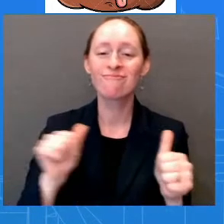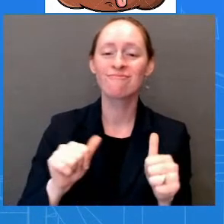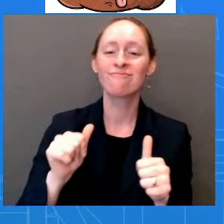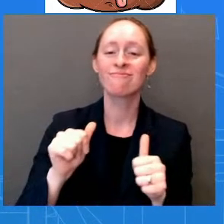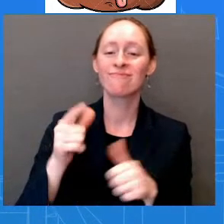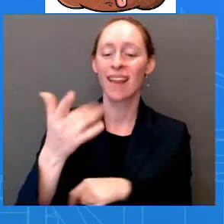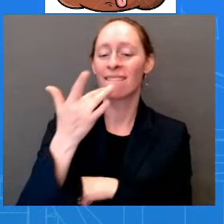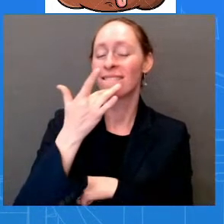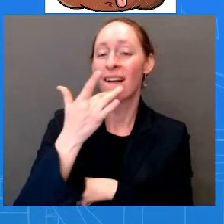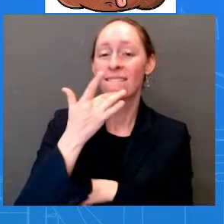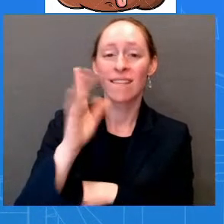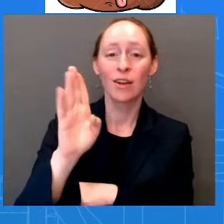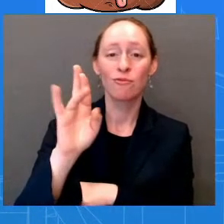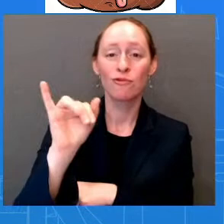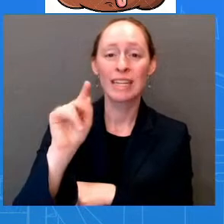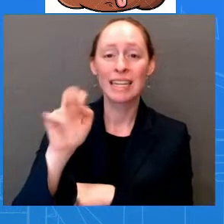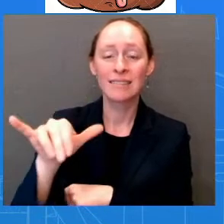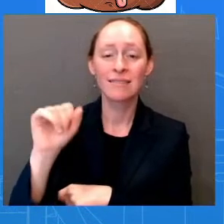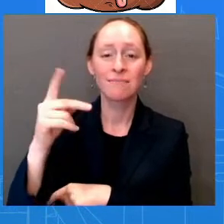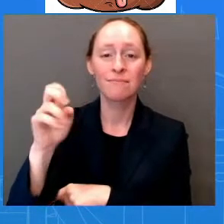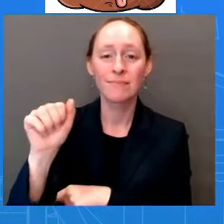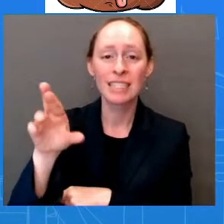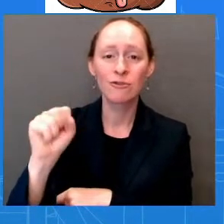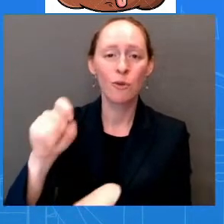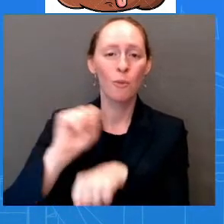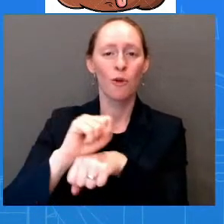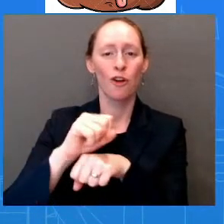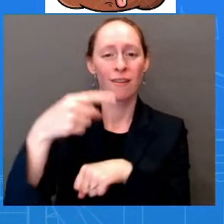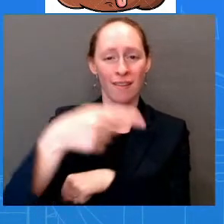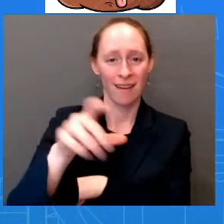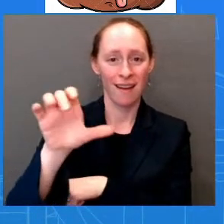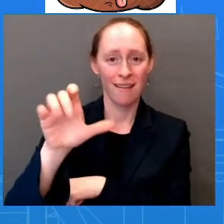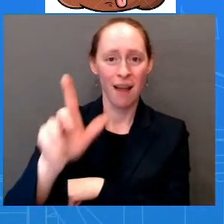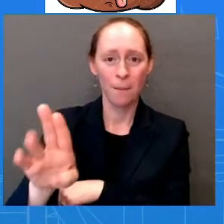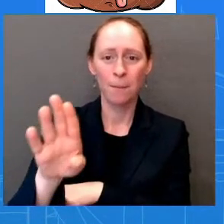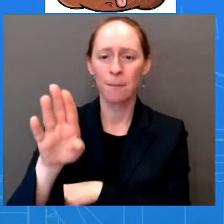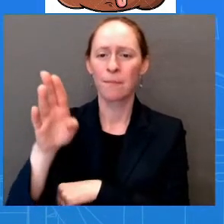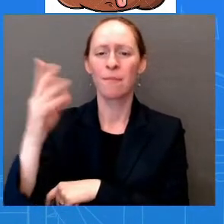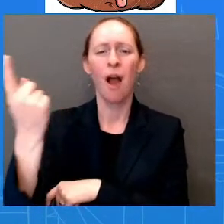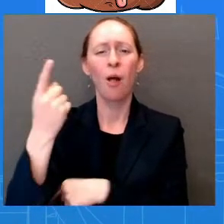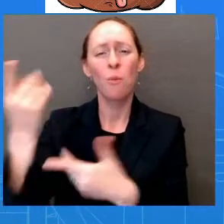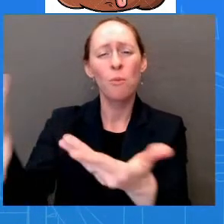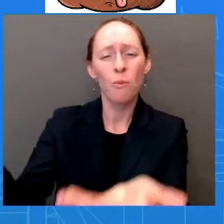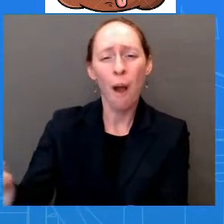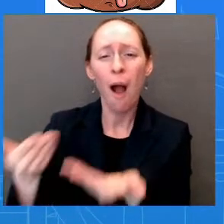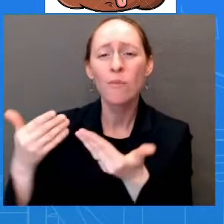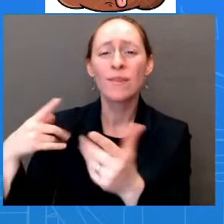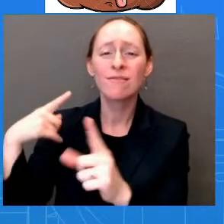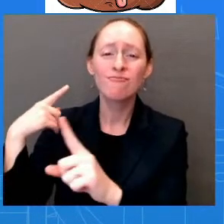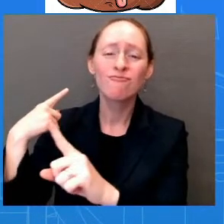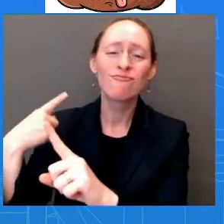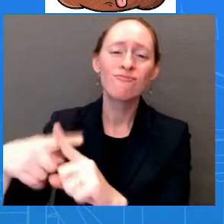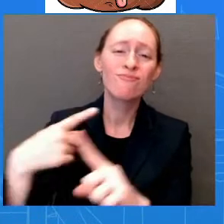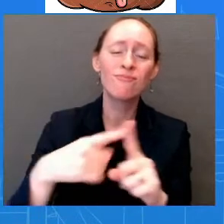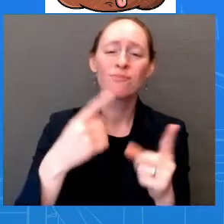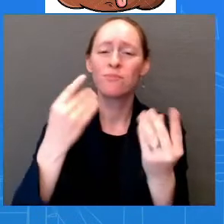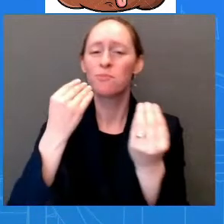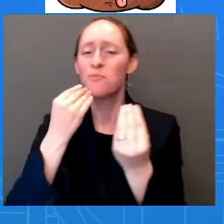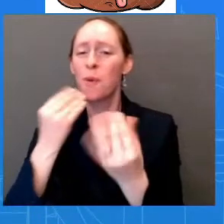at Club Q. They talked about his positivity. So you guys are lucky my picture's not up there. It'd be like Jeff Mack,